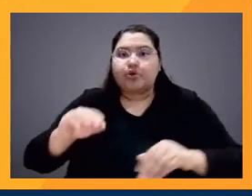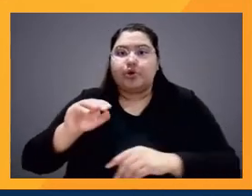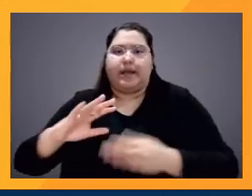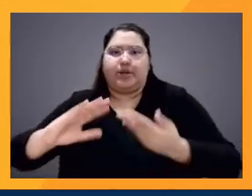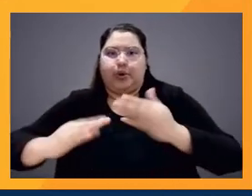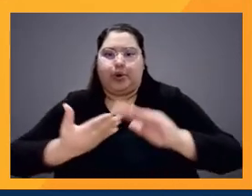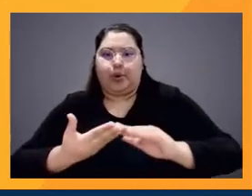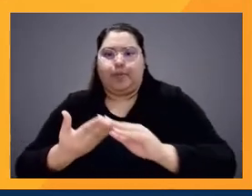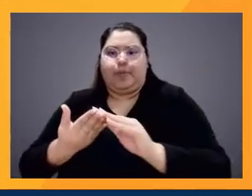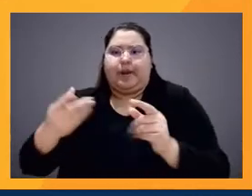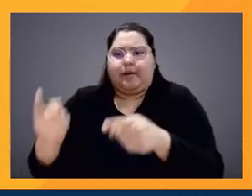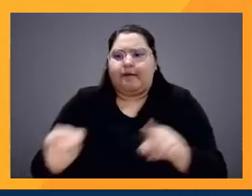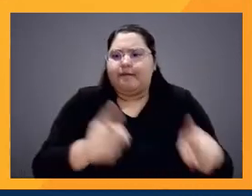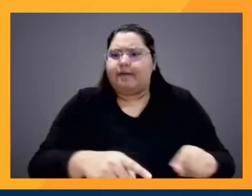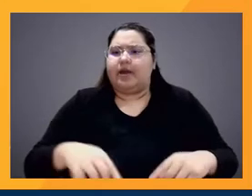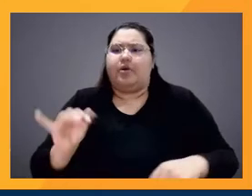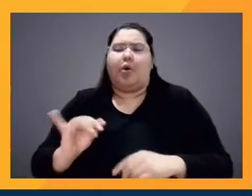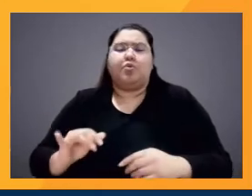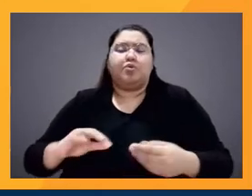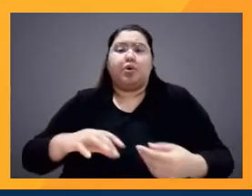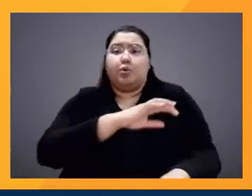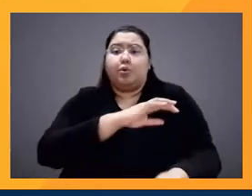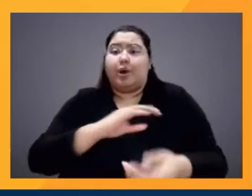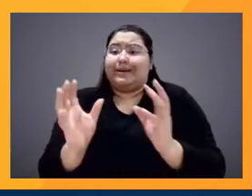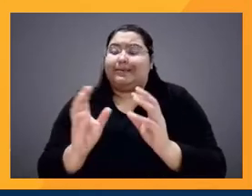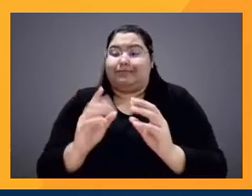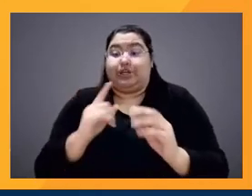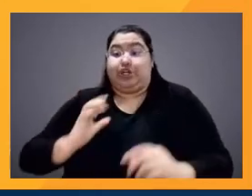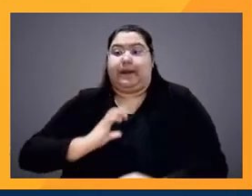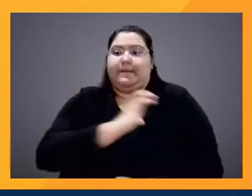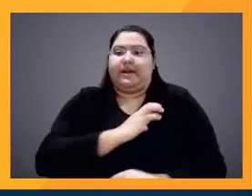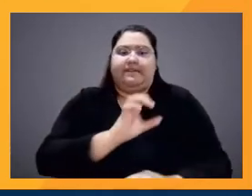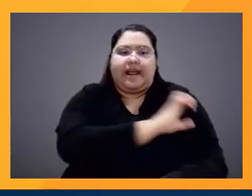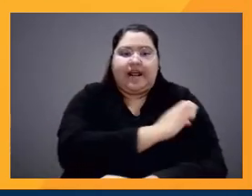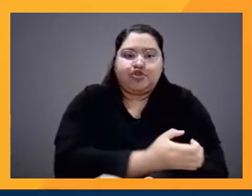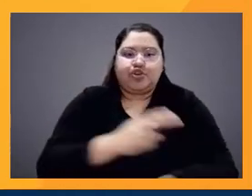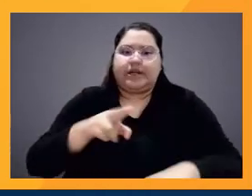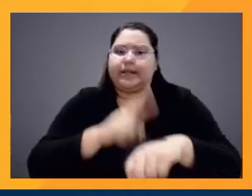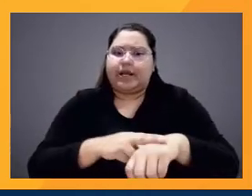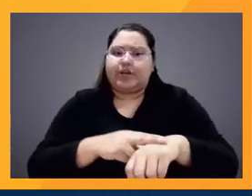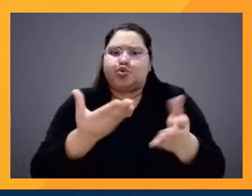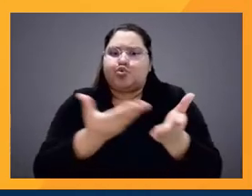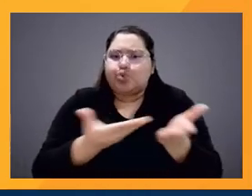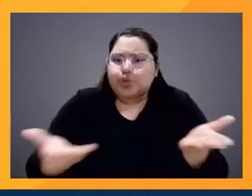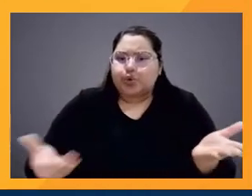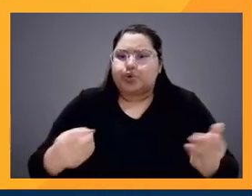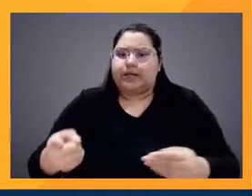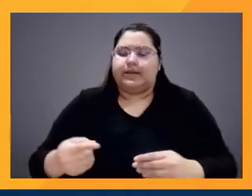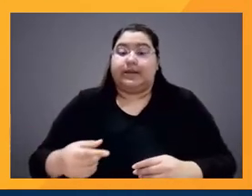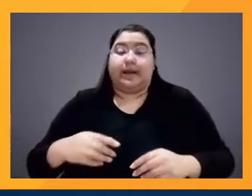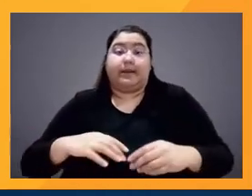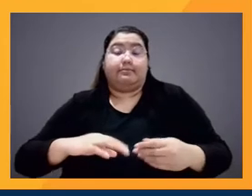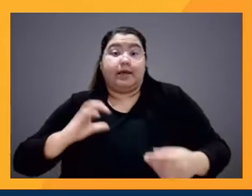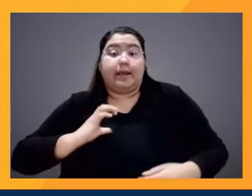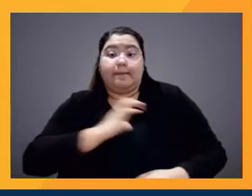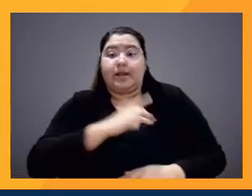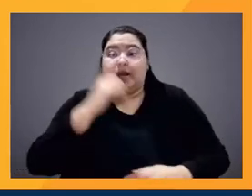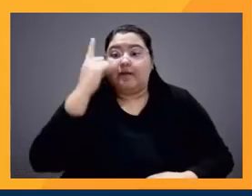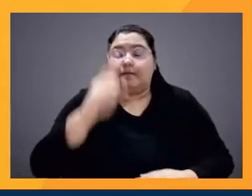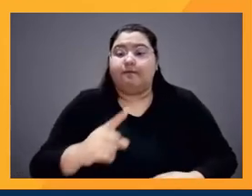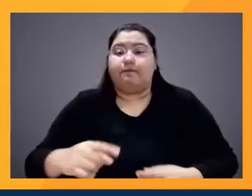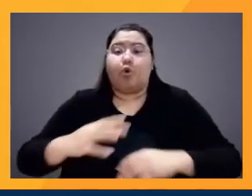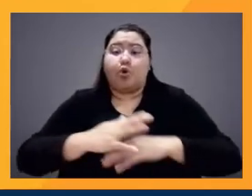Casillas Guzman, Administrator of the U.S. Small Business Administration. Our moderator for today's session is Omar Jimenez,